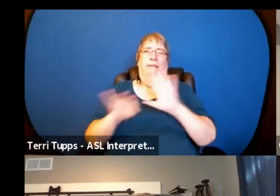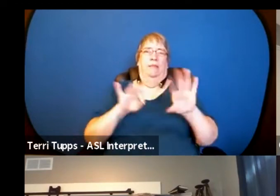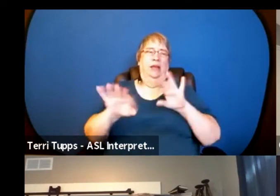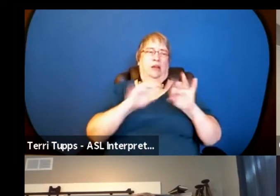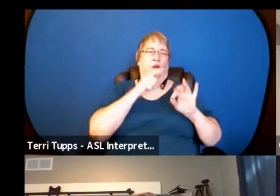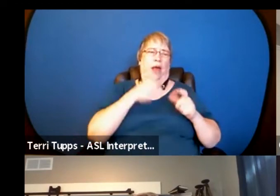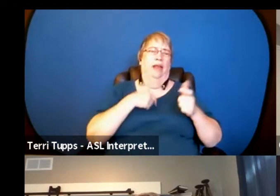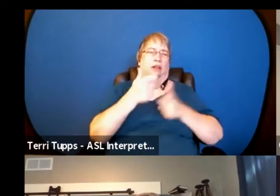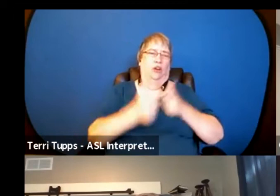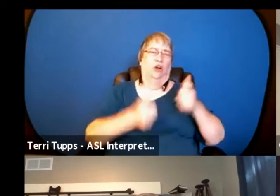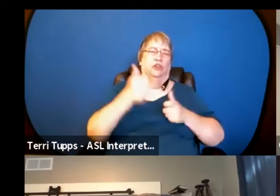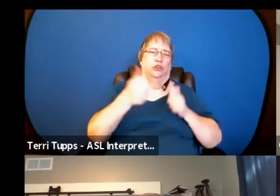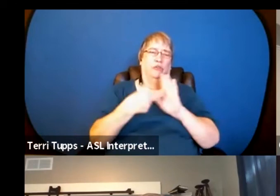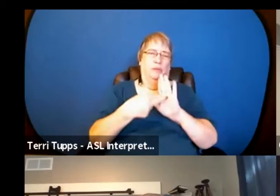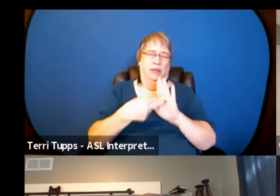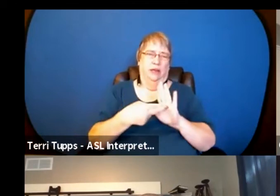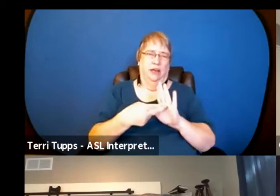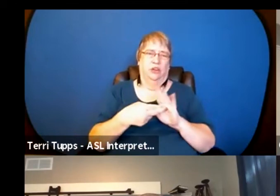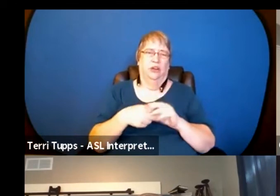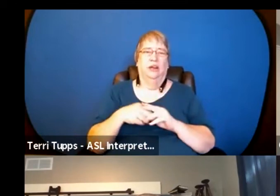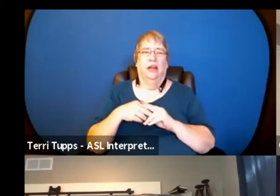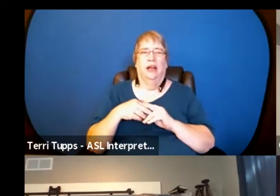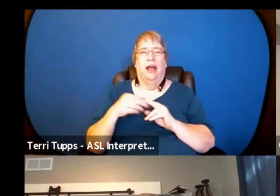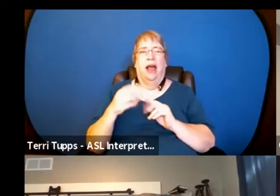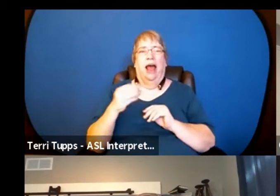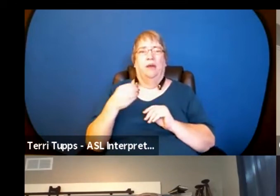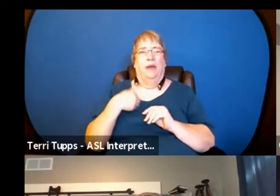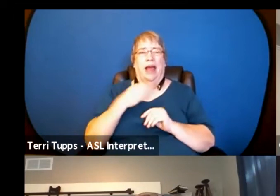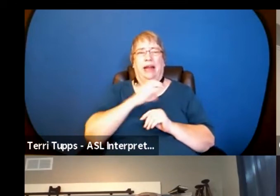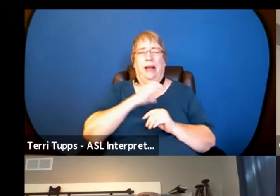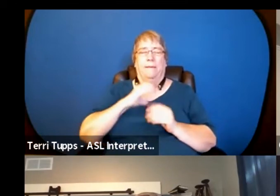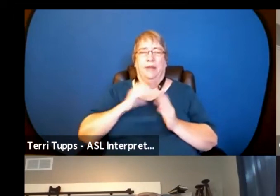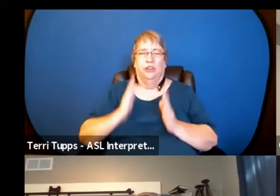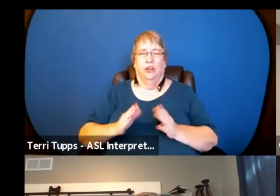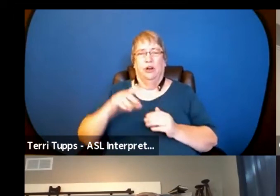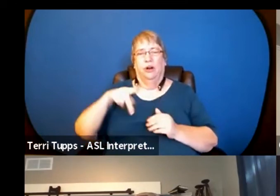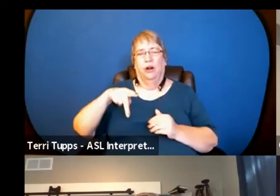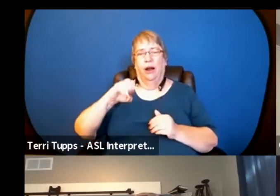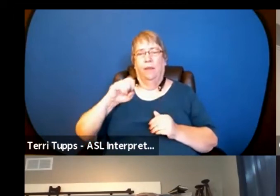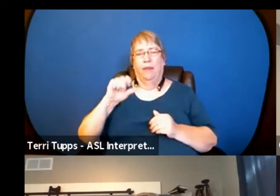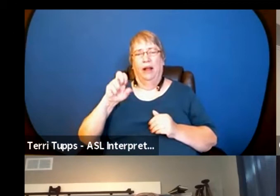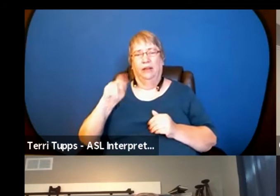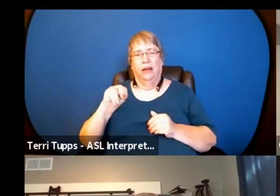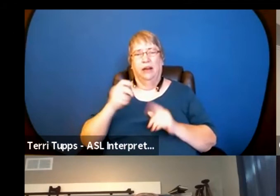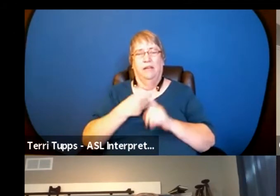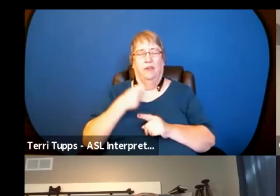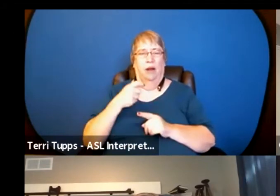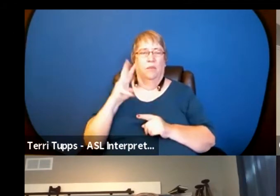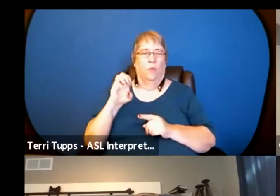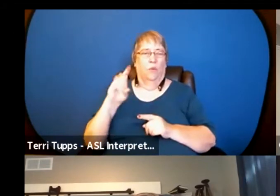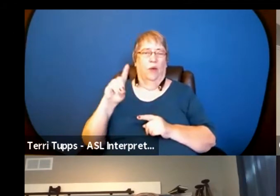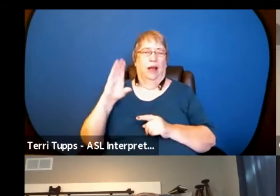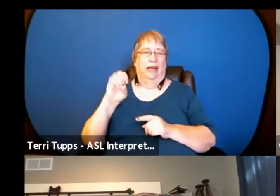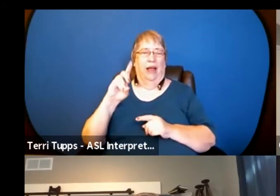well as some local representation, rural representation. There was Commissioner Pelton from Logan County, to represent sort of